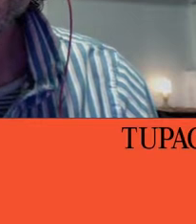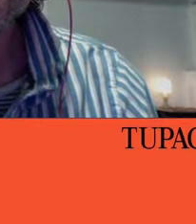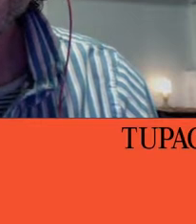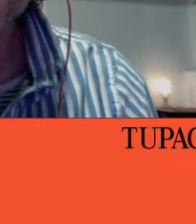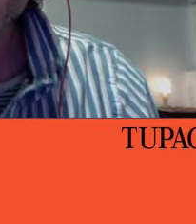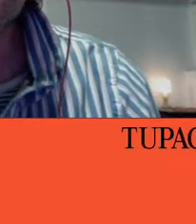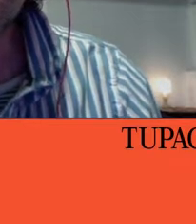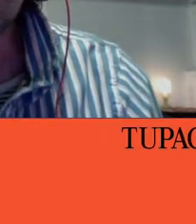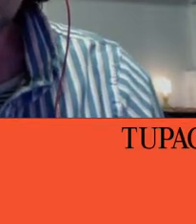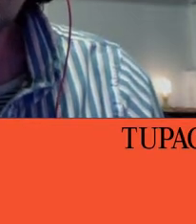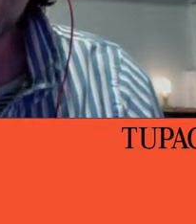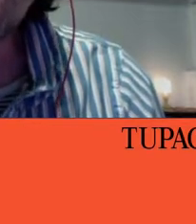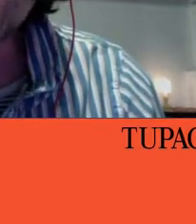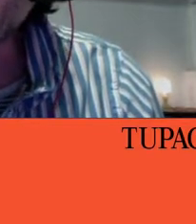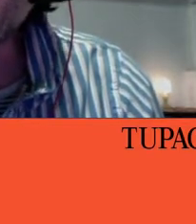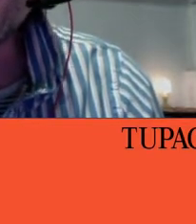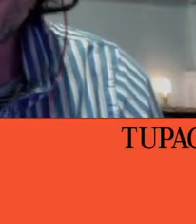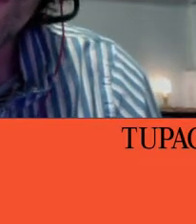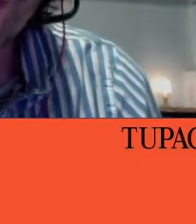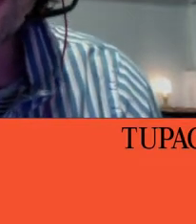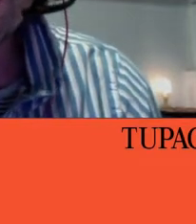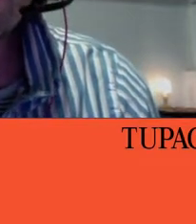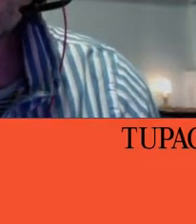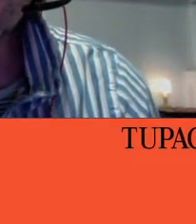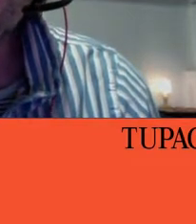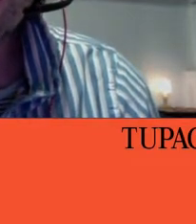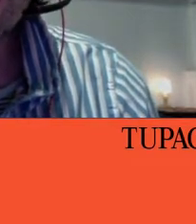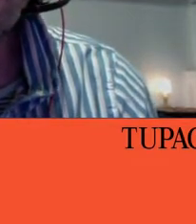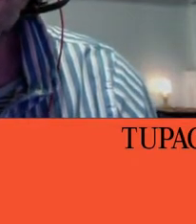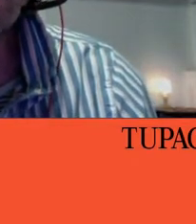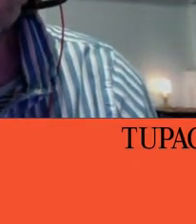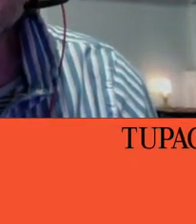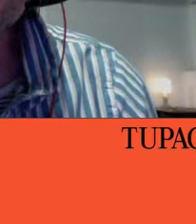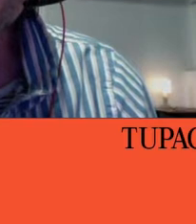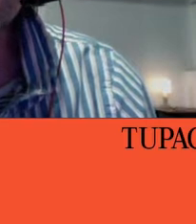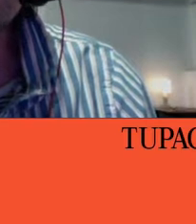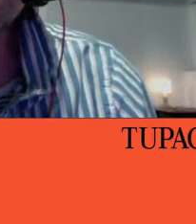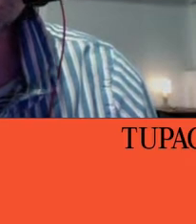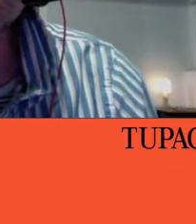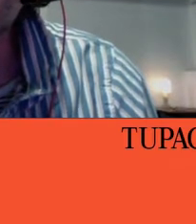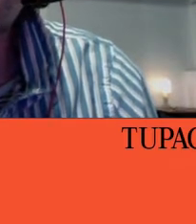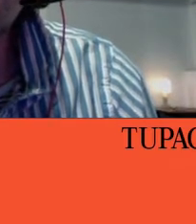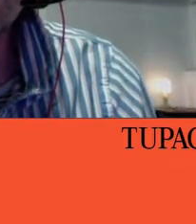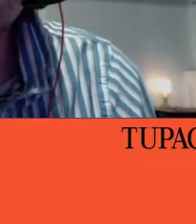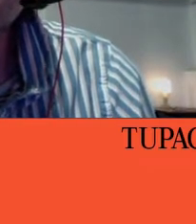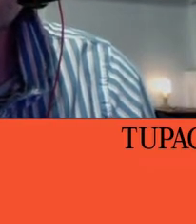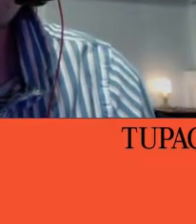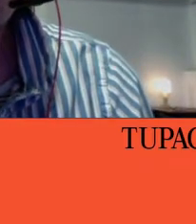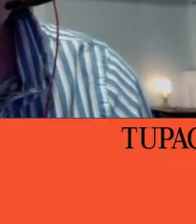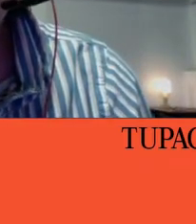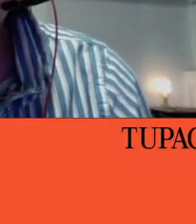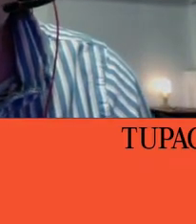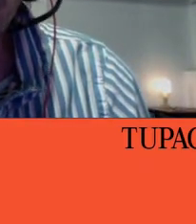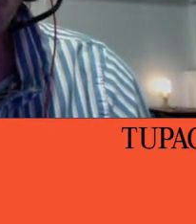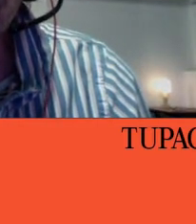Damit wir wirklich eine permanente Kommunikation auch miteinander haben. Strategies are based on keeping in touch with the community. So all of our